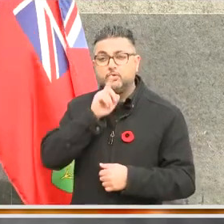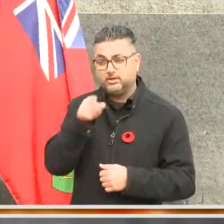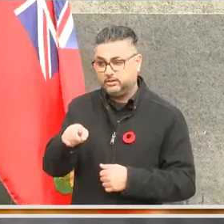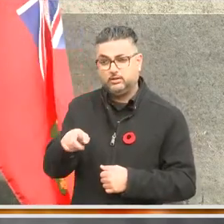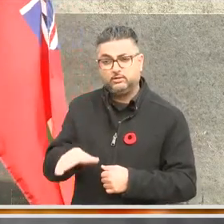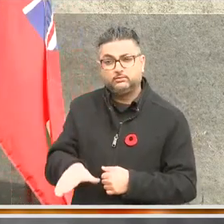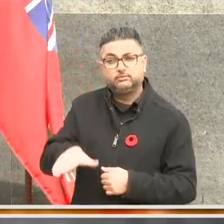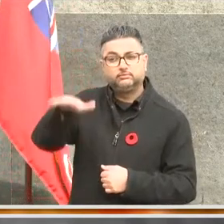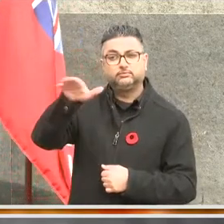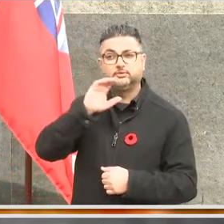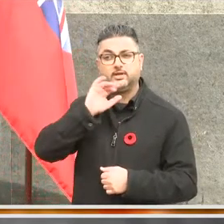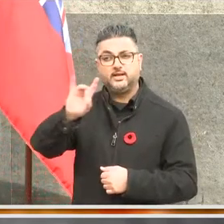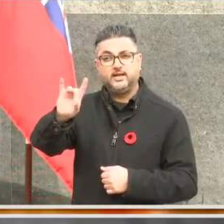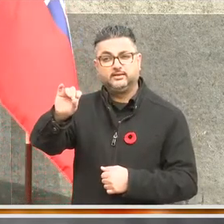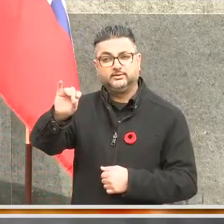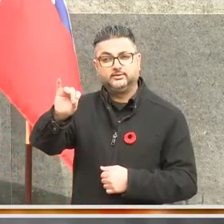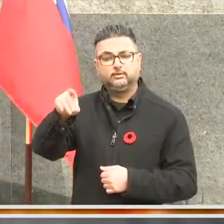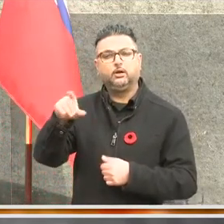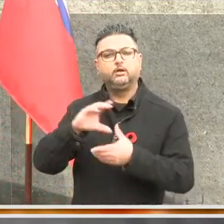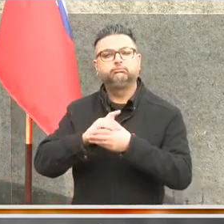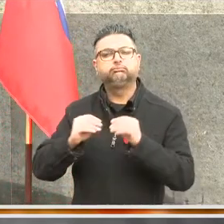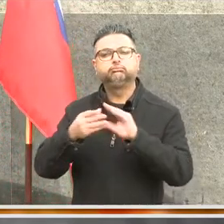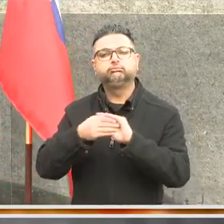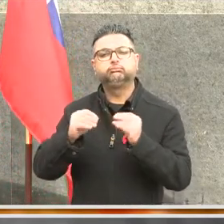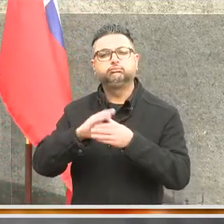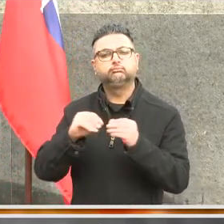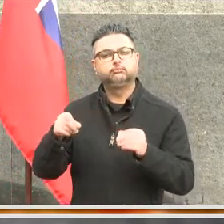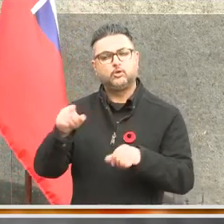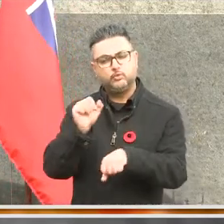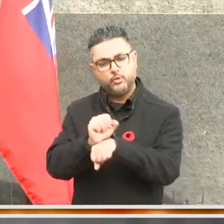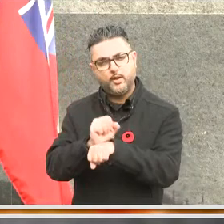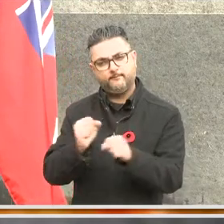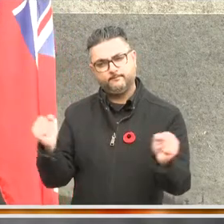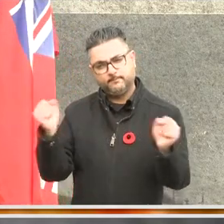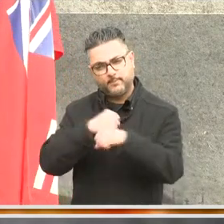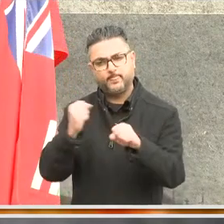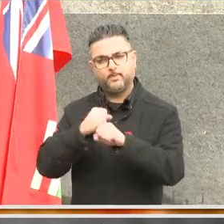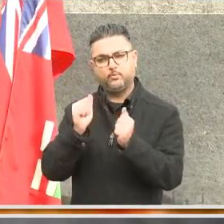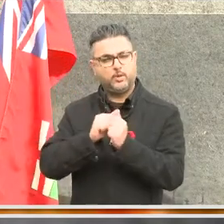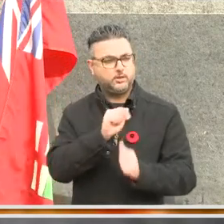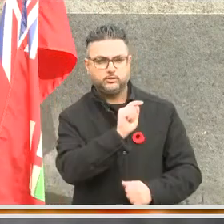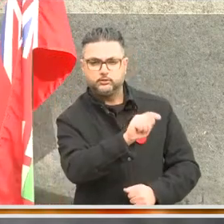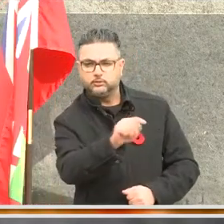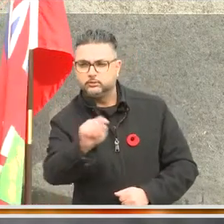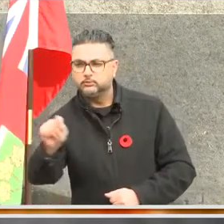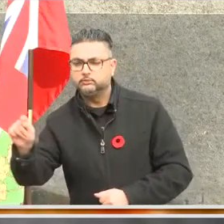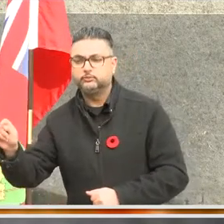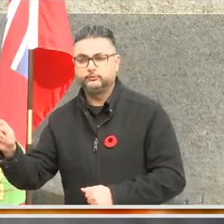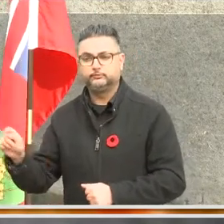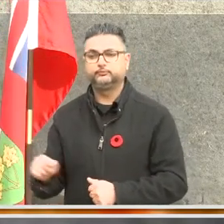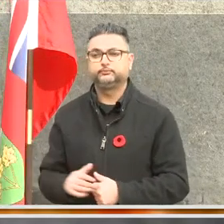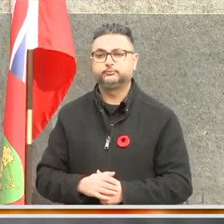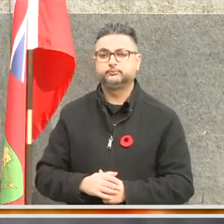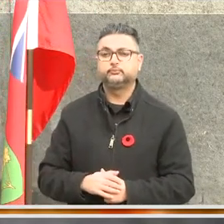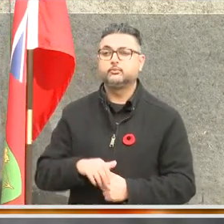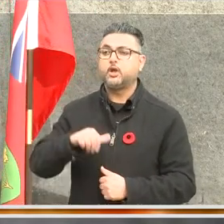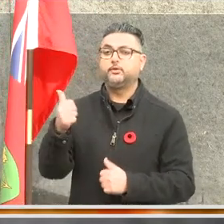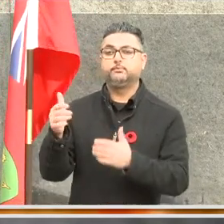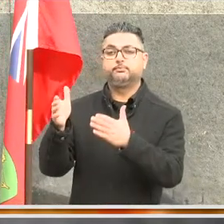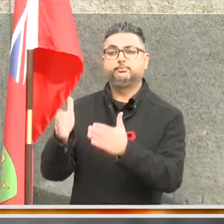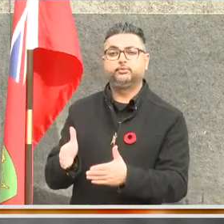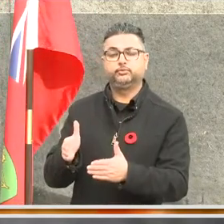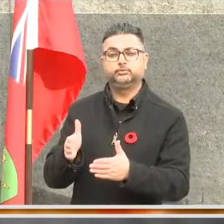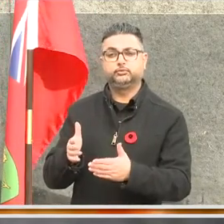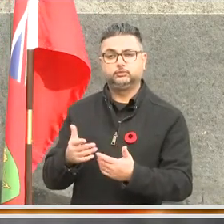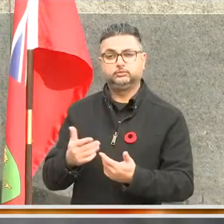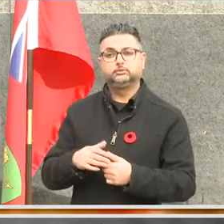telling the stories of the veterans that he served alongside. It was Ernest Cote, who died at 101, and just before he died,